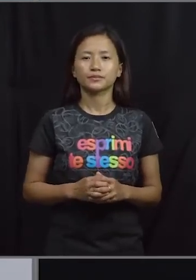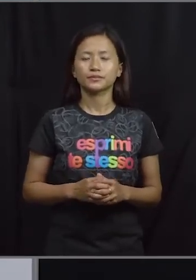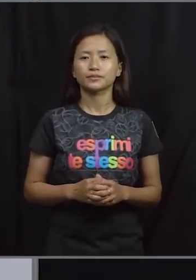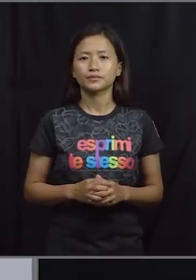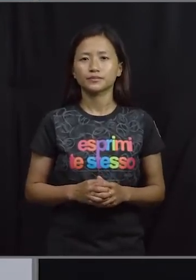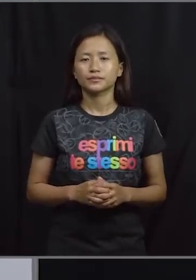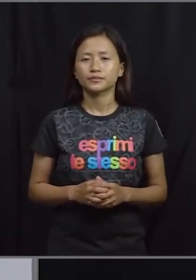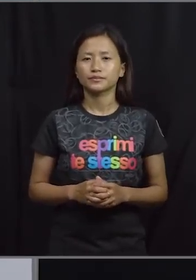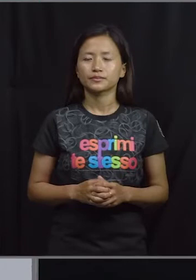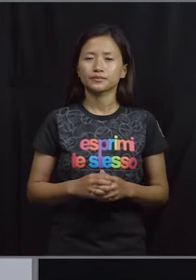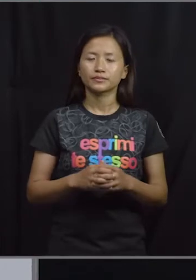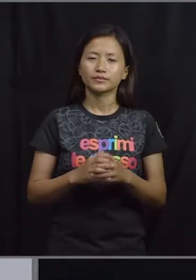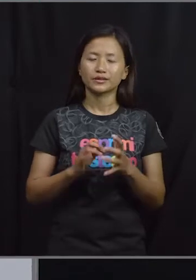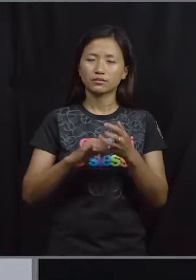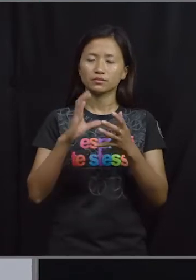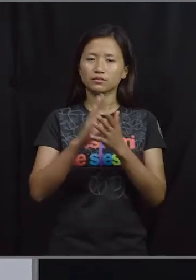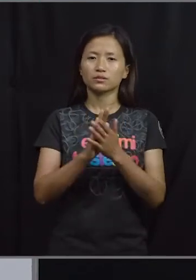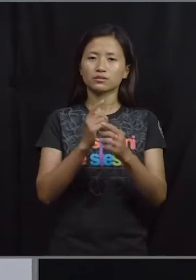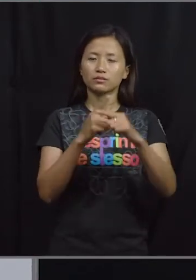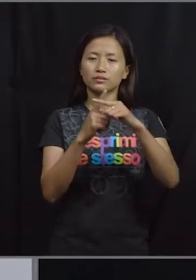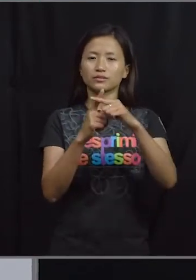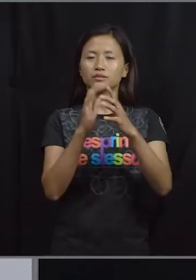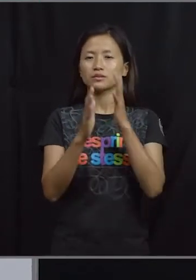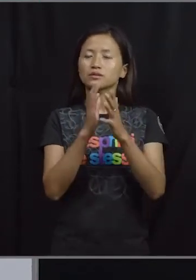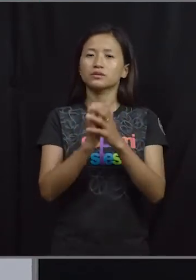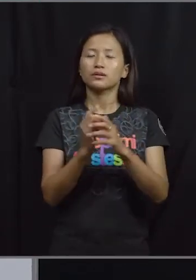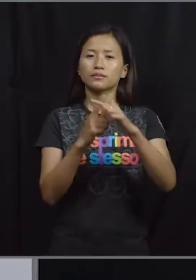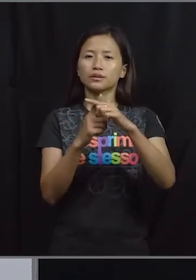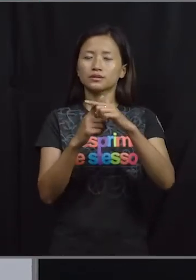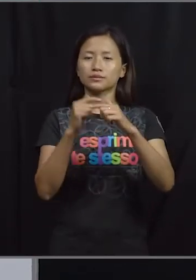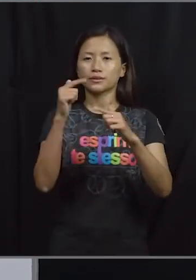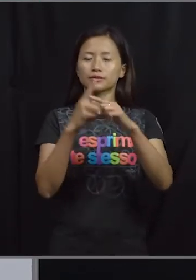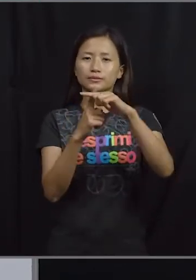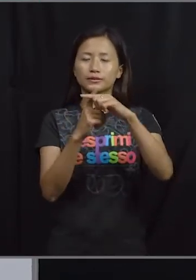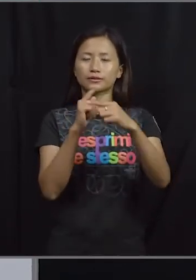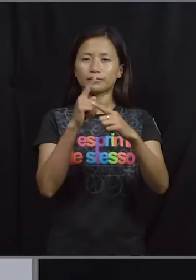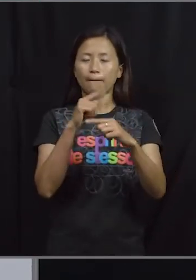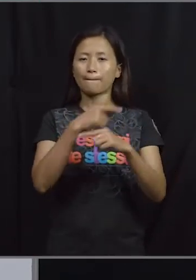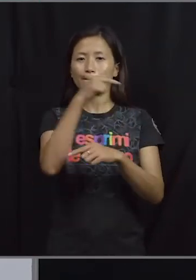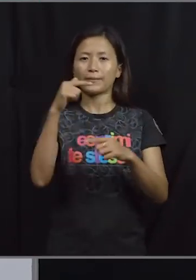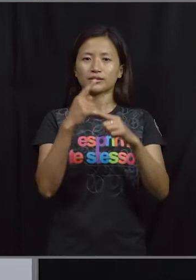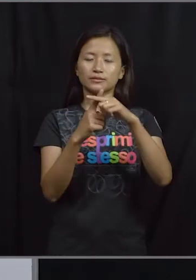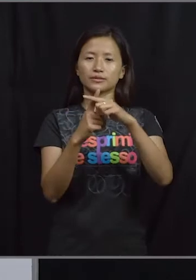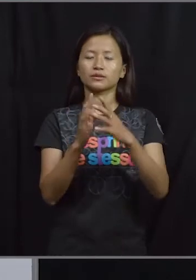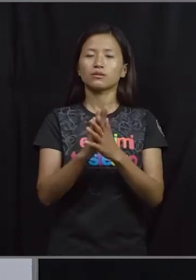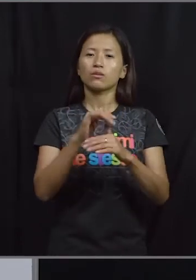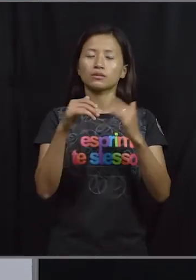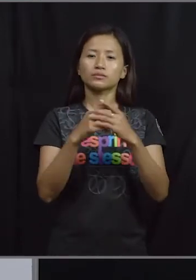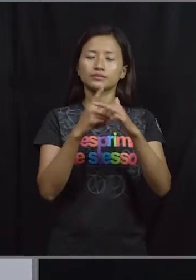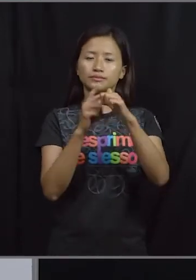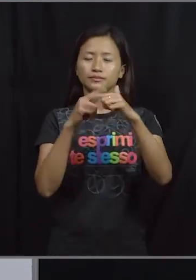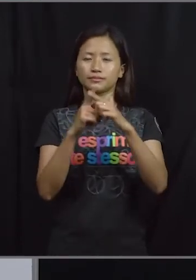right here, the signs will be plus, minus, plus, minus, plus, minus, plus, minus,